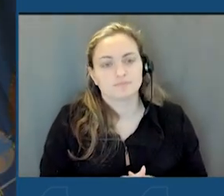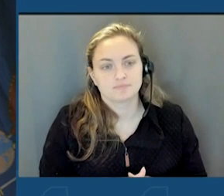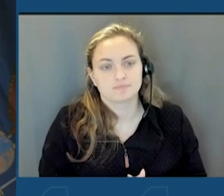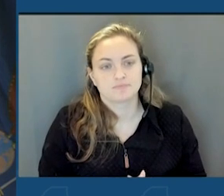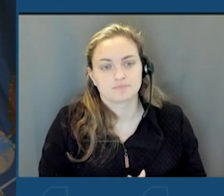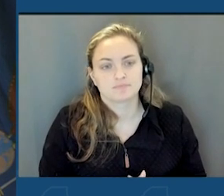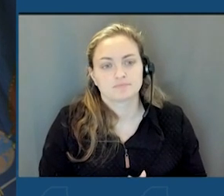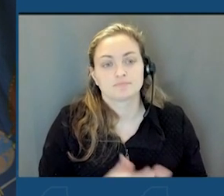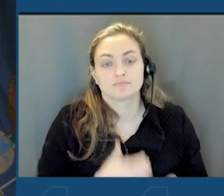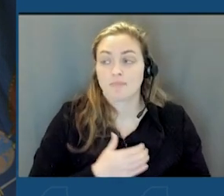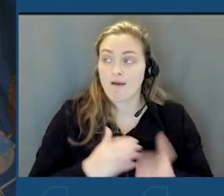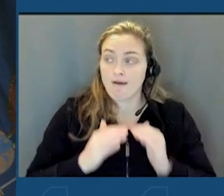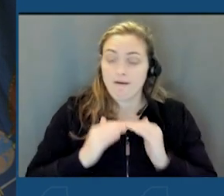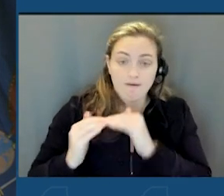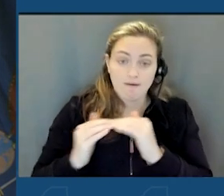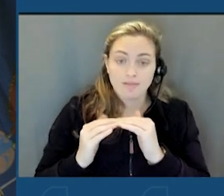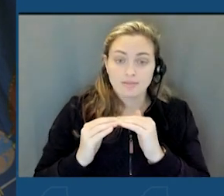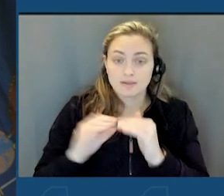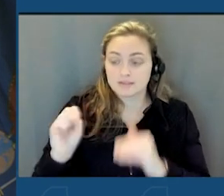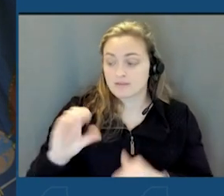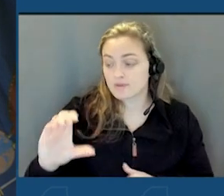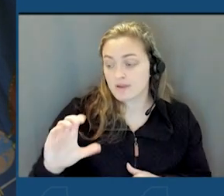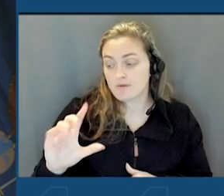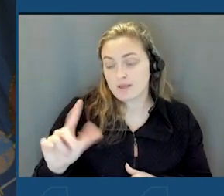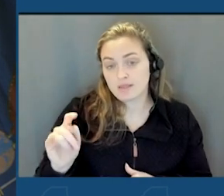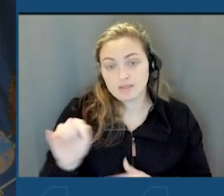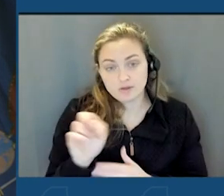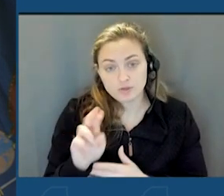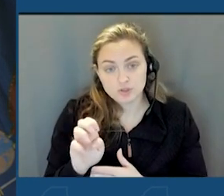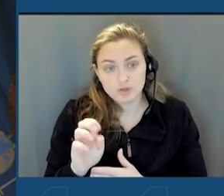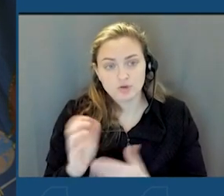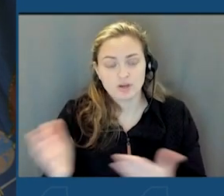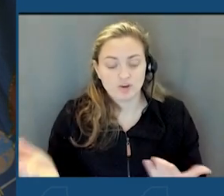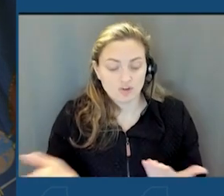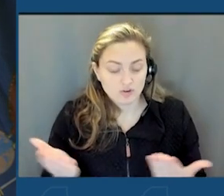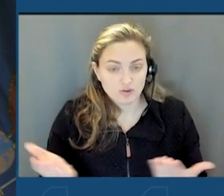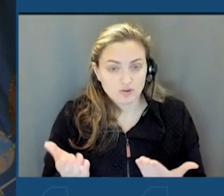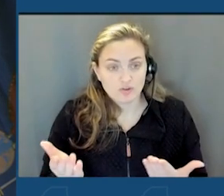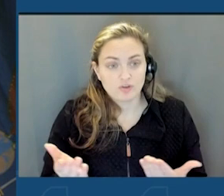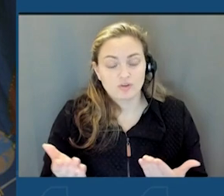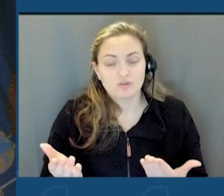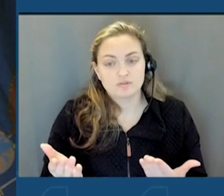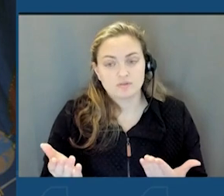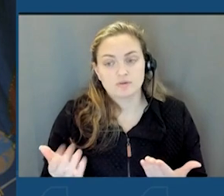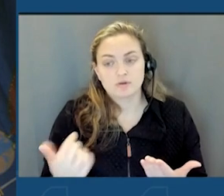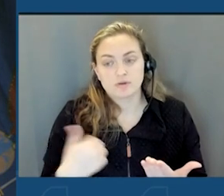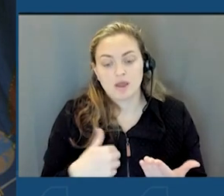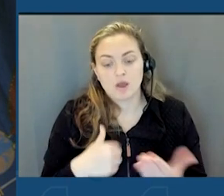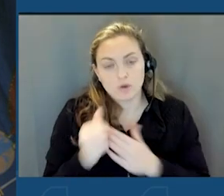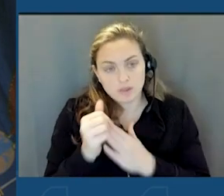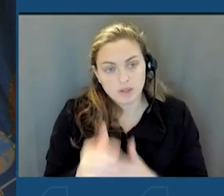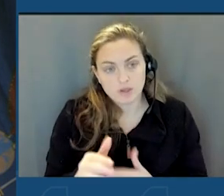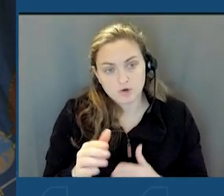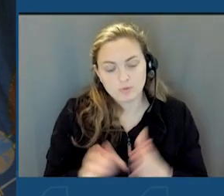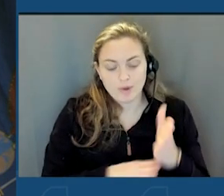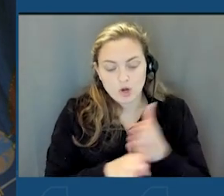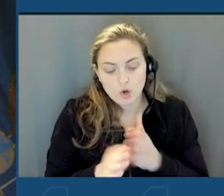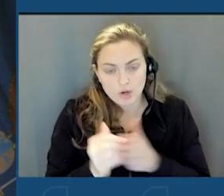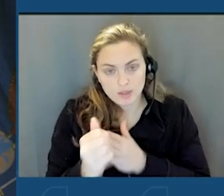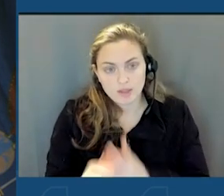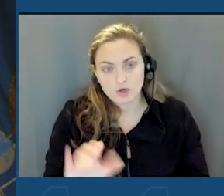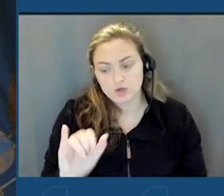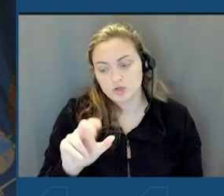My colleagues in the Suffolk County Legislature who are here, first of all, our leader, Minority Leader, Jason Richburg,